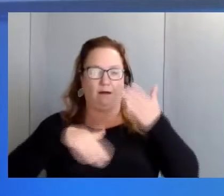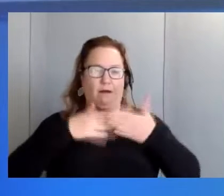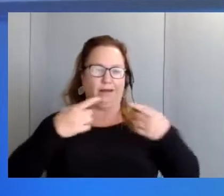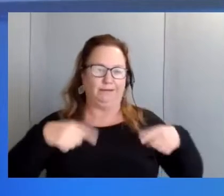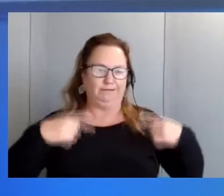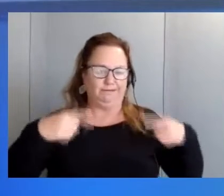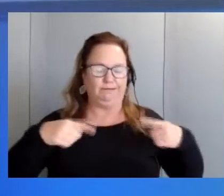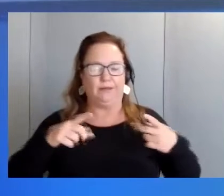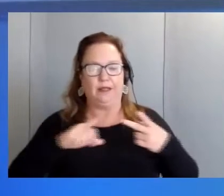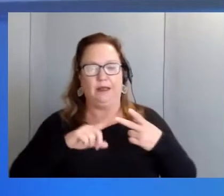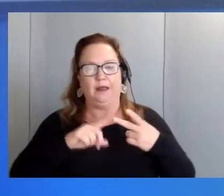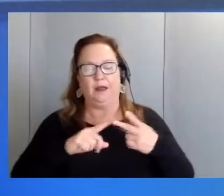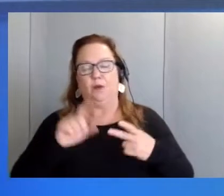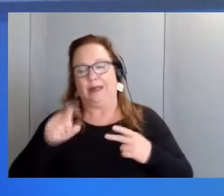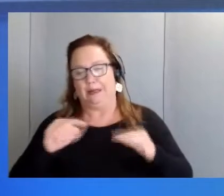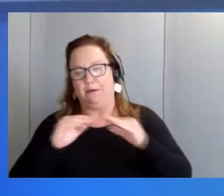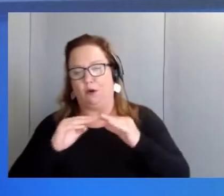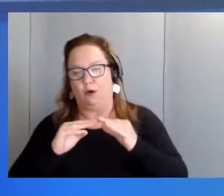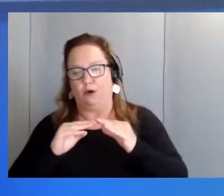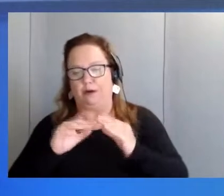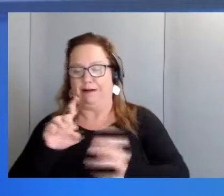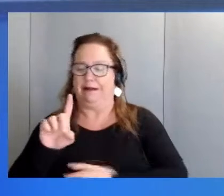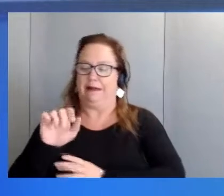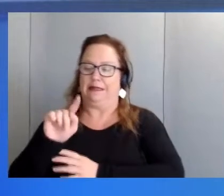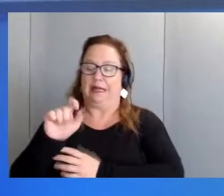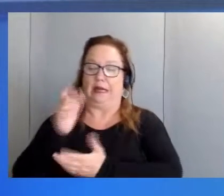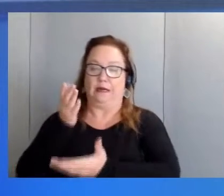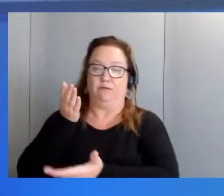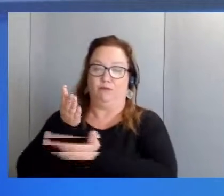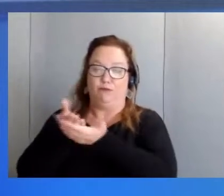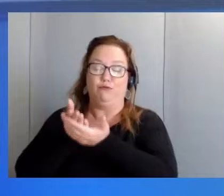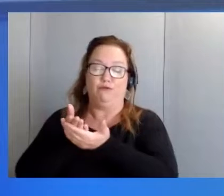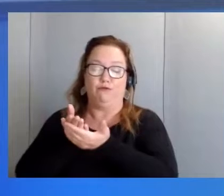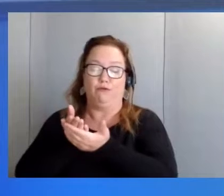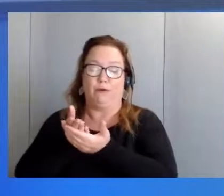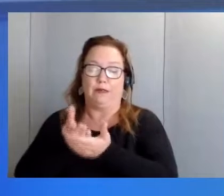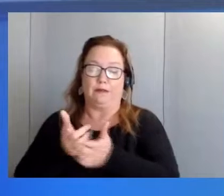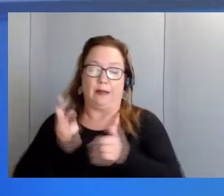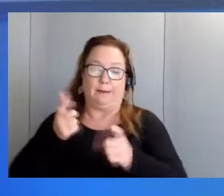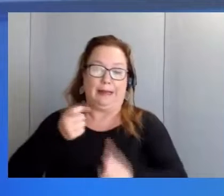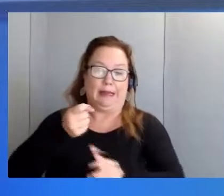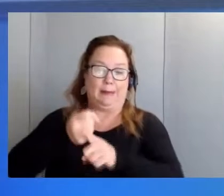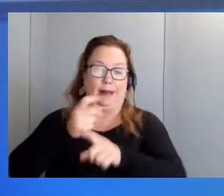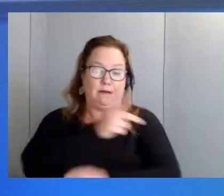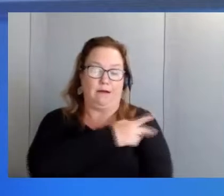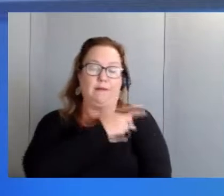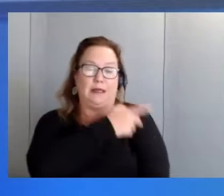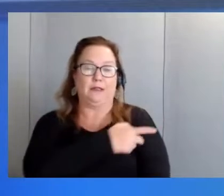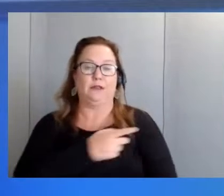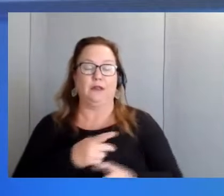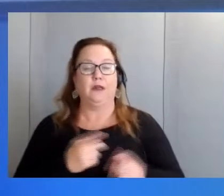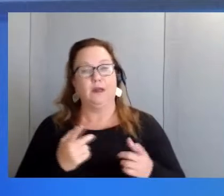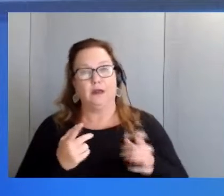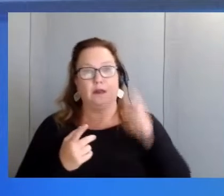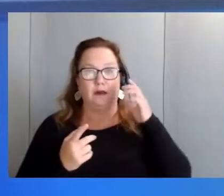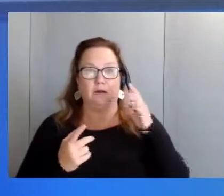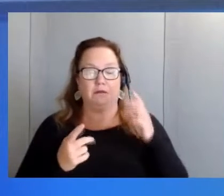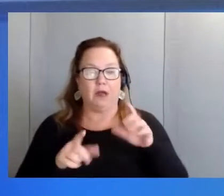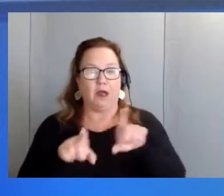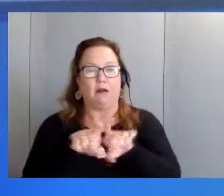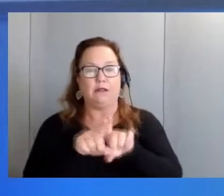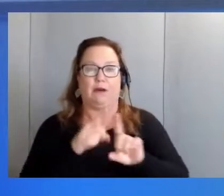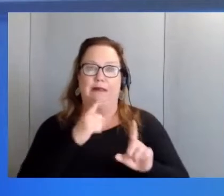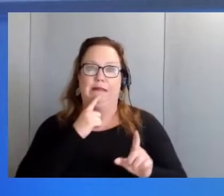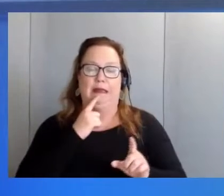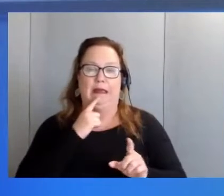disappointing we don't have more data to really prove it has a big impact on patients. But I would say it's a huge